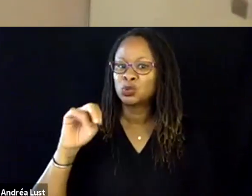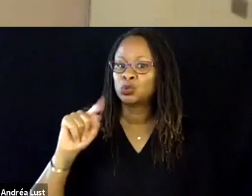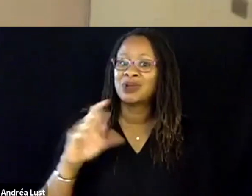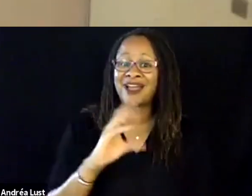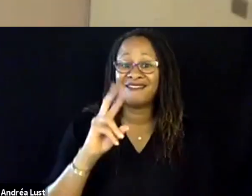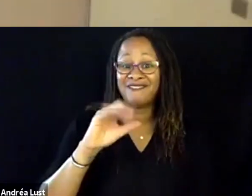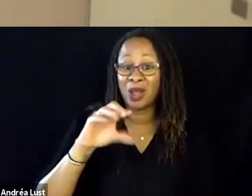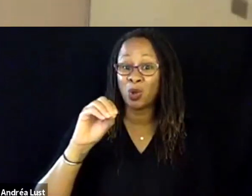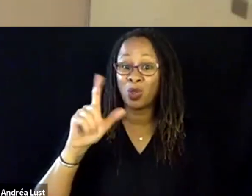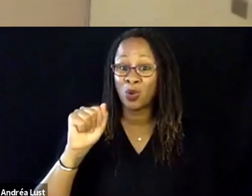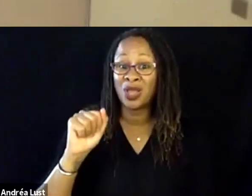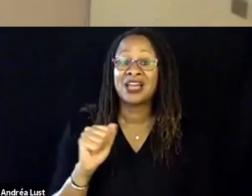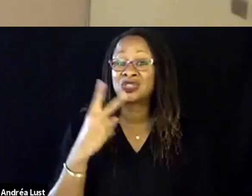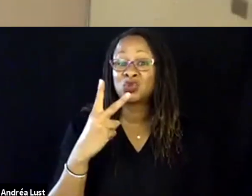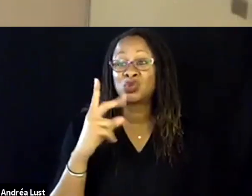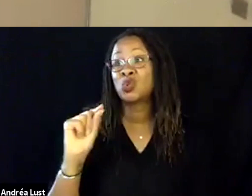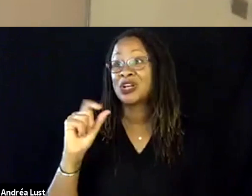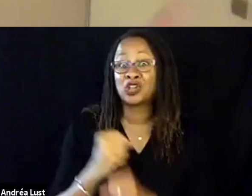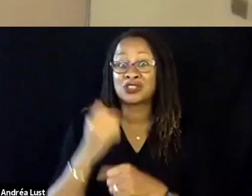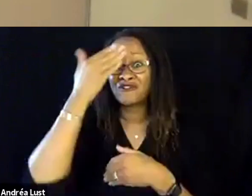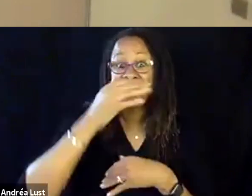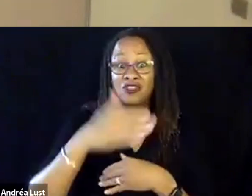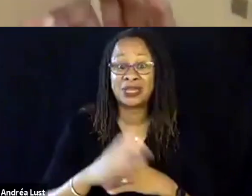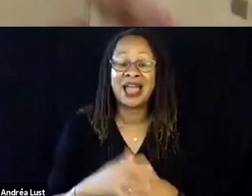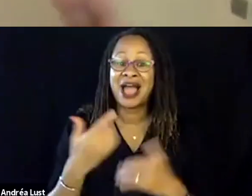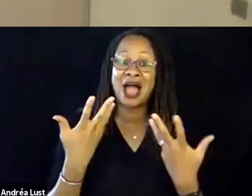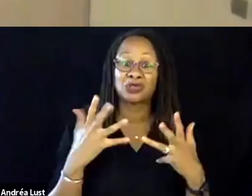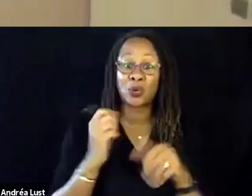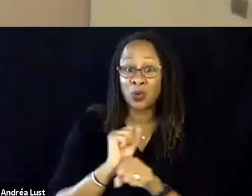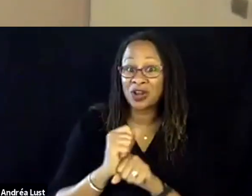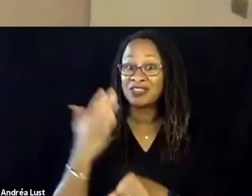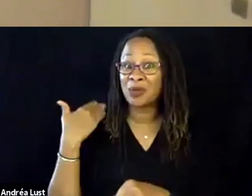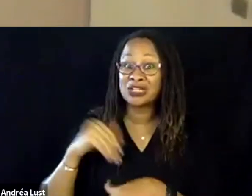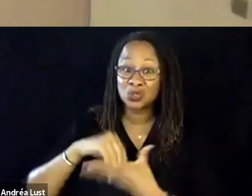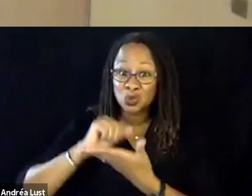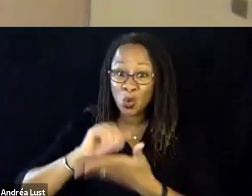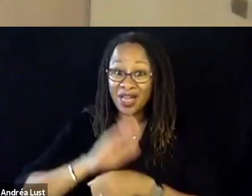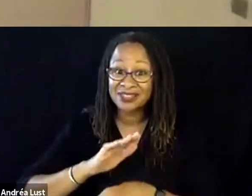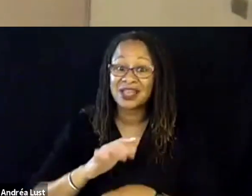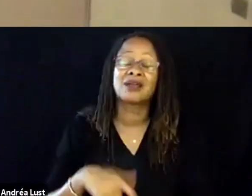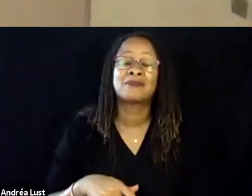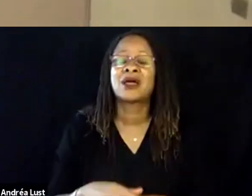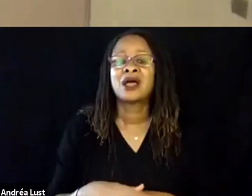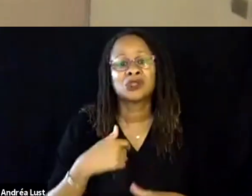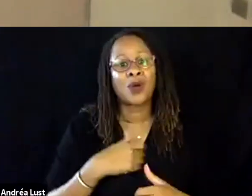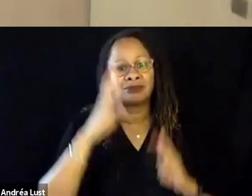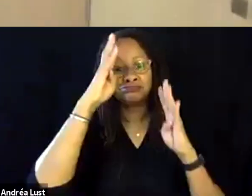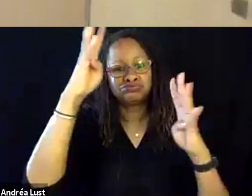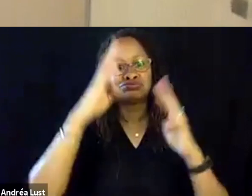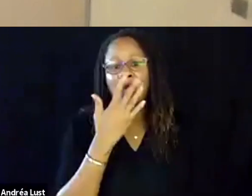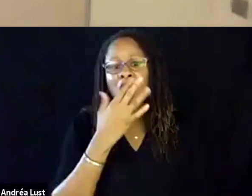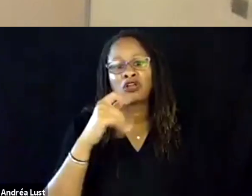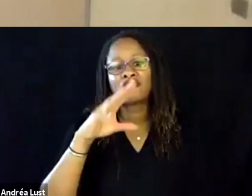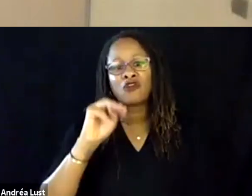almost 2 decades in front of me. They were in school. I was already working. So I made Color Farm Media because I realized there were 4 biases